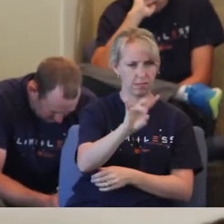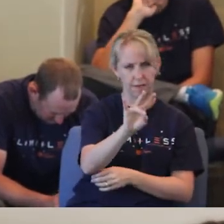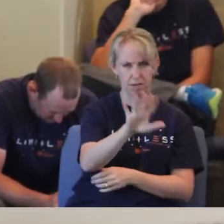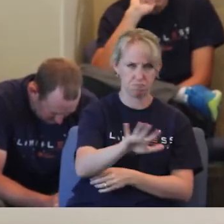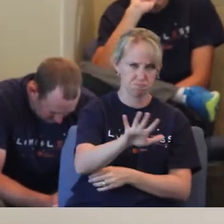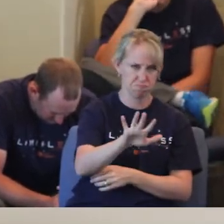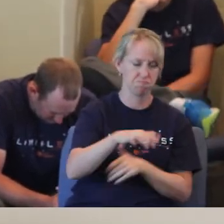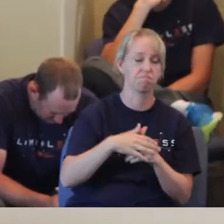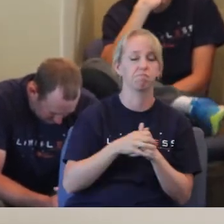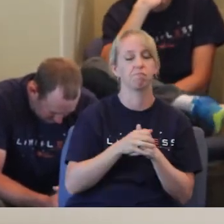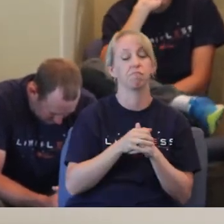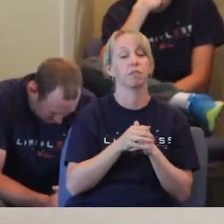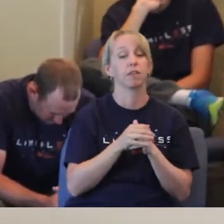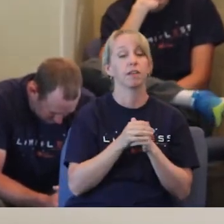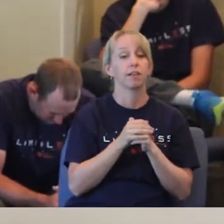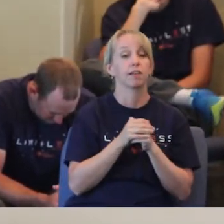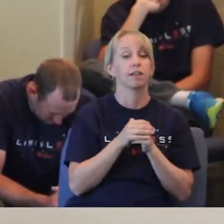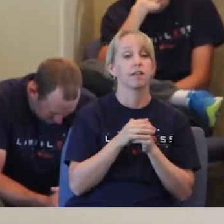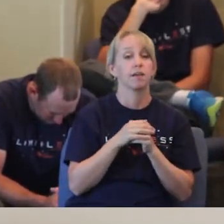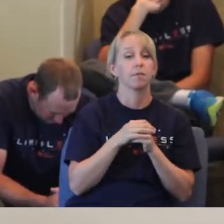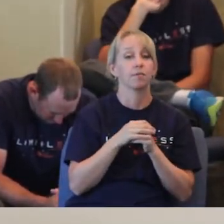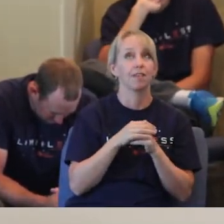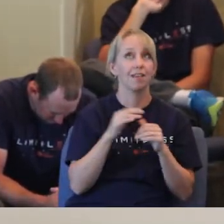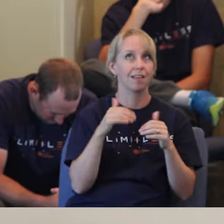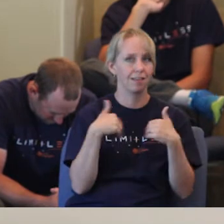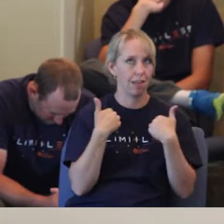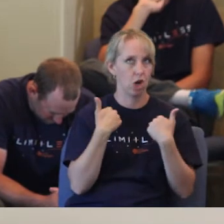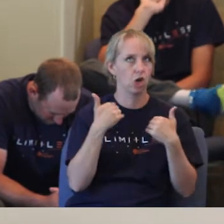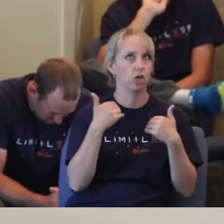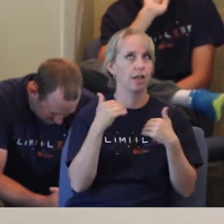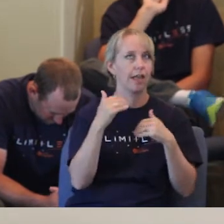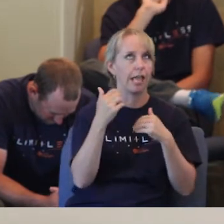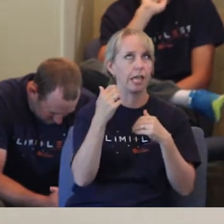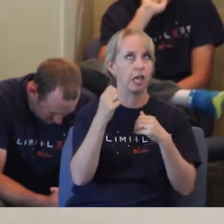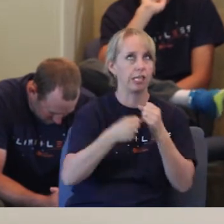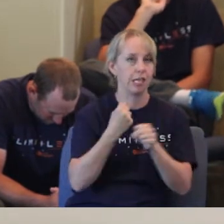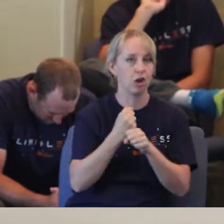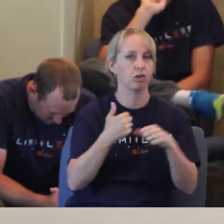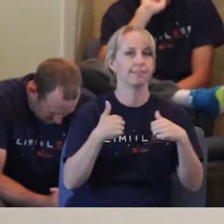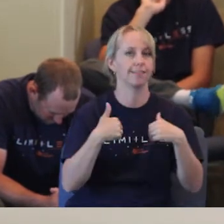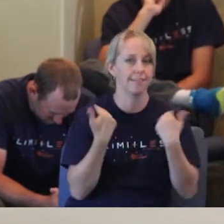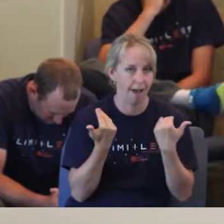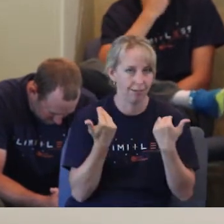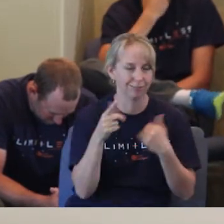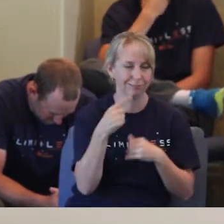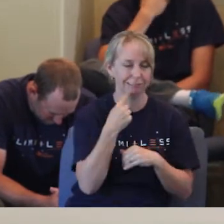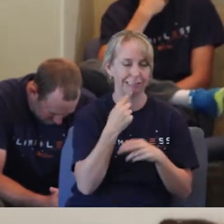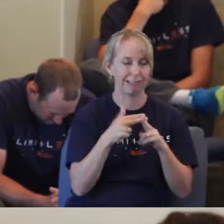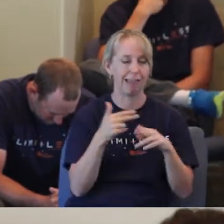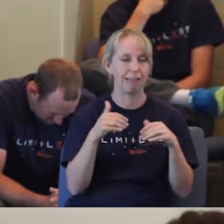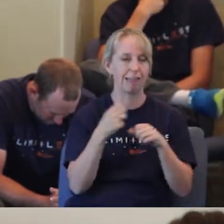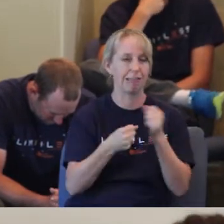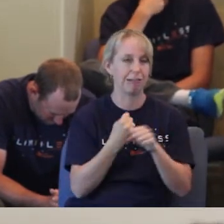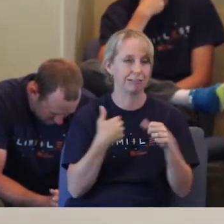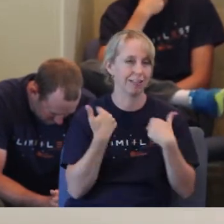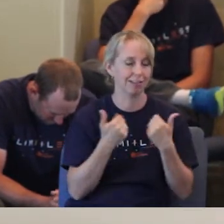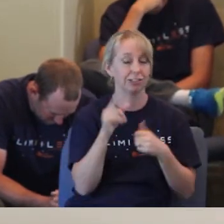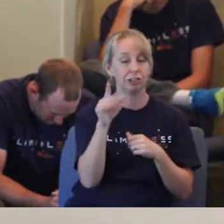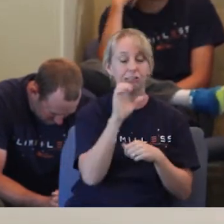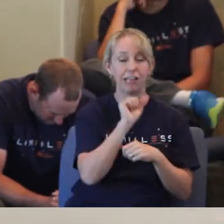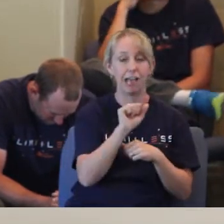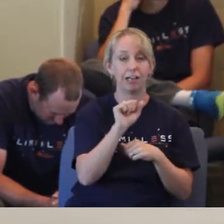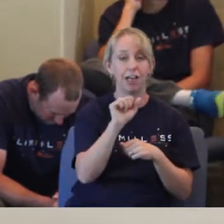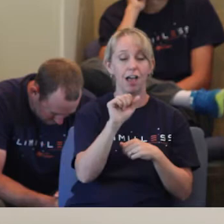86 or 87 years young. That was the word she used, years young. And she had 9 children,